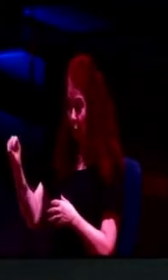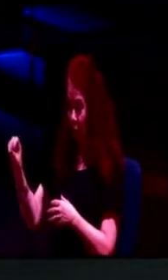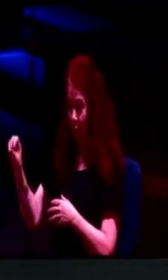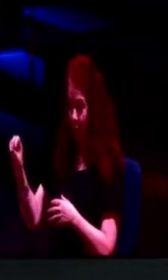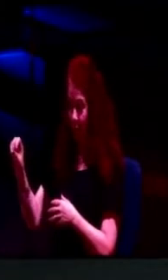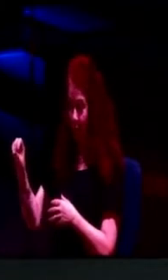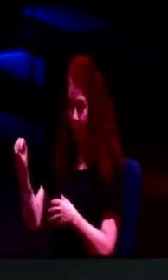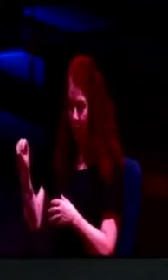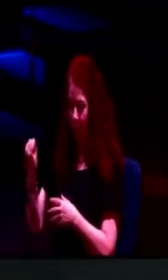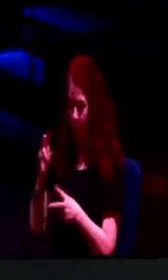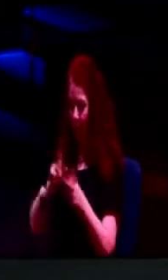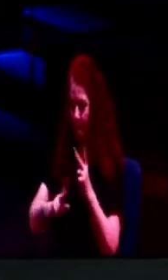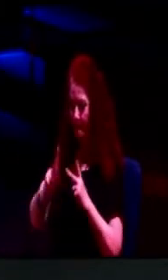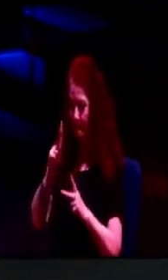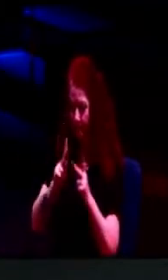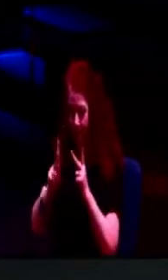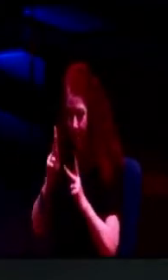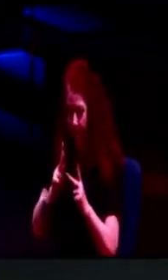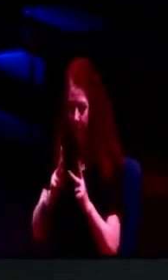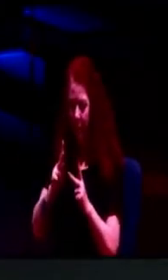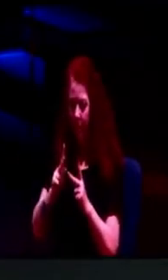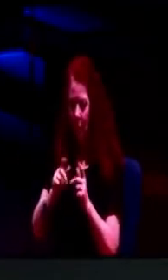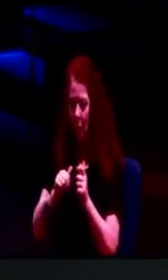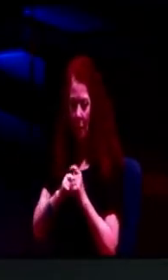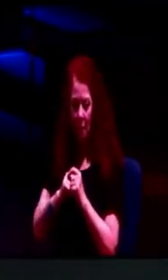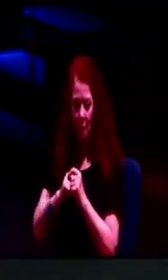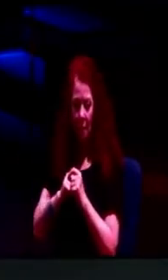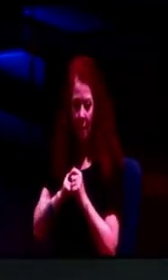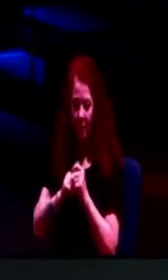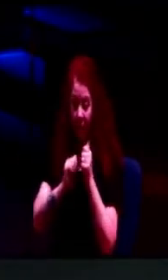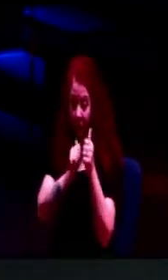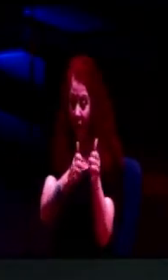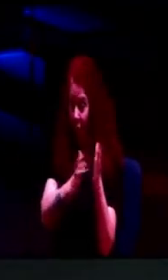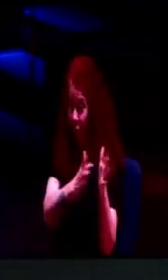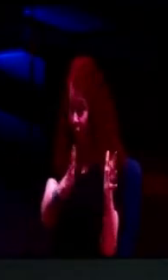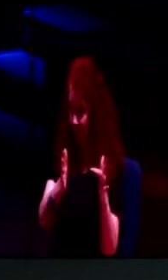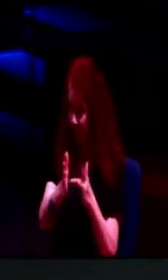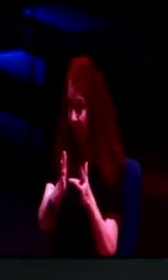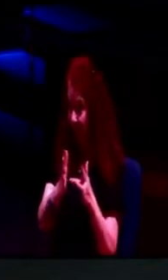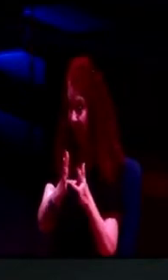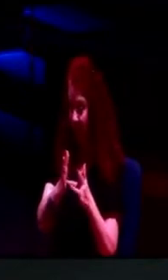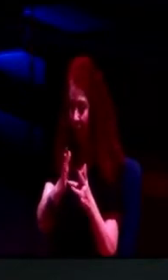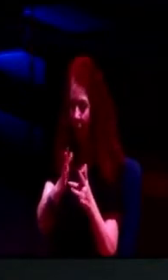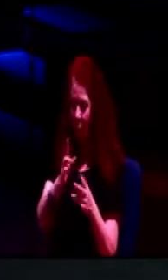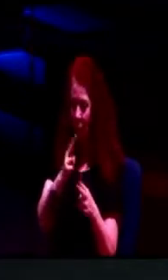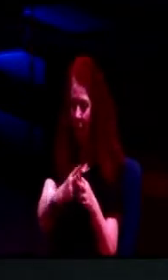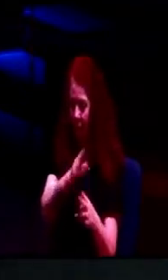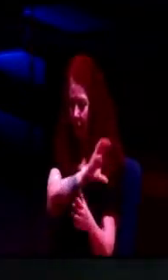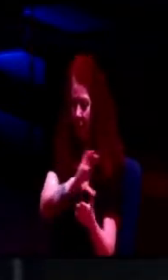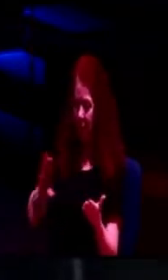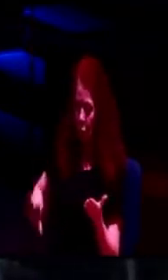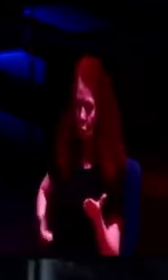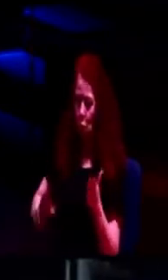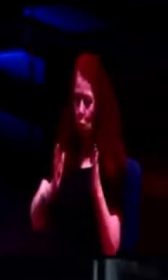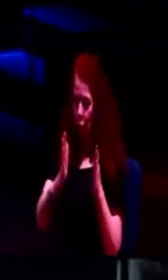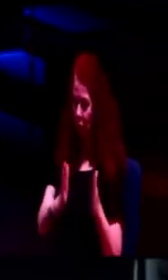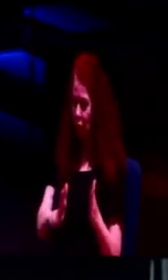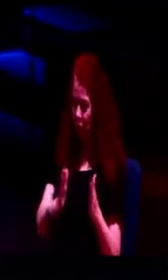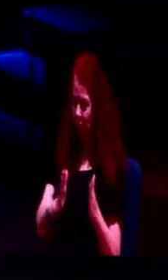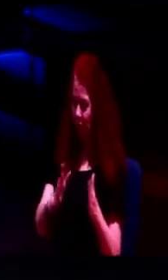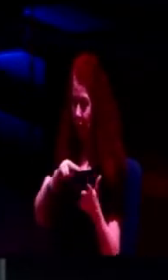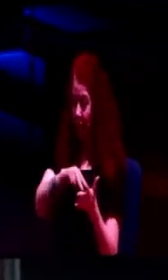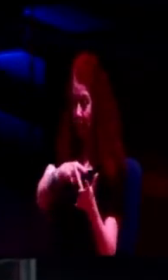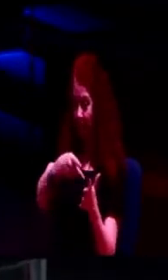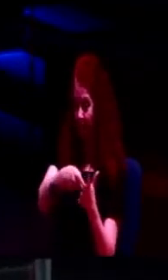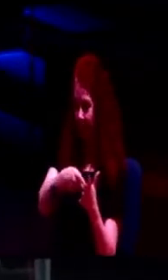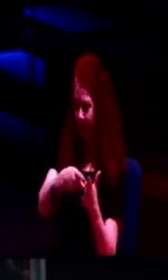Jesus were called Christians, or little Jesuses is what it meant. It was a political term. because there was this group in Antioch. It was the first